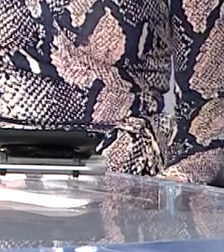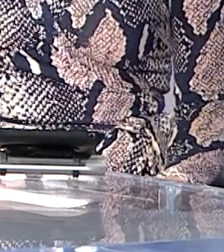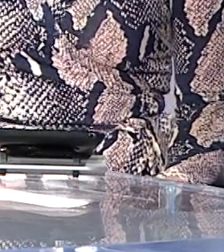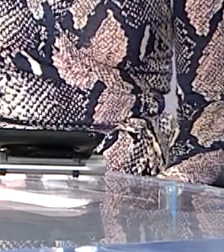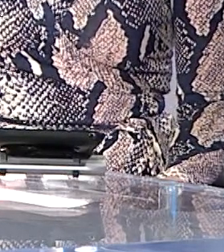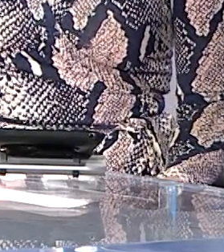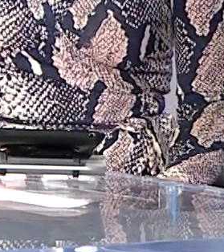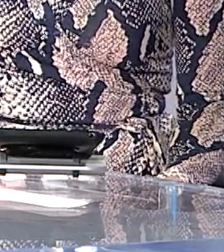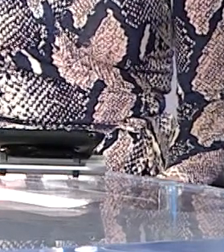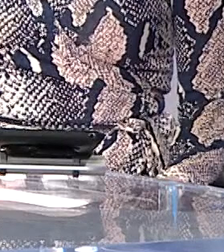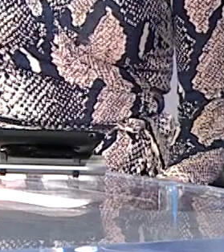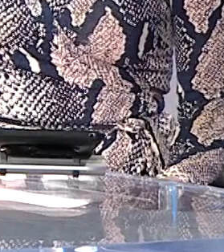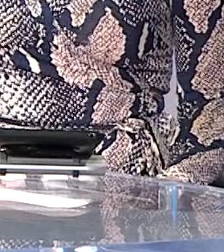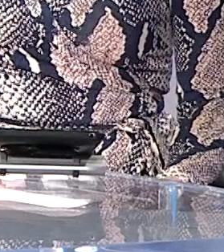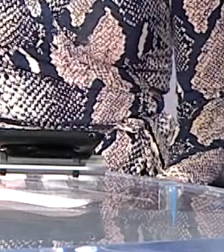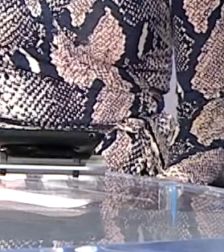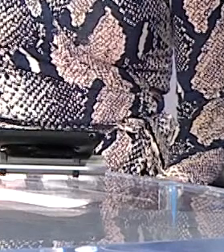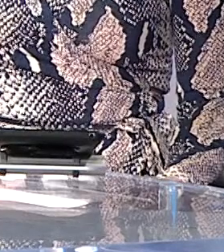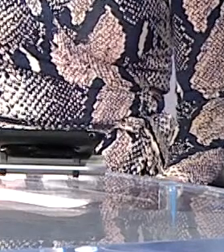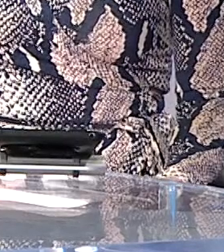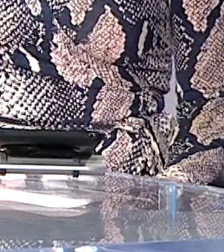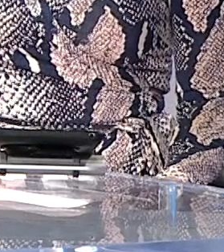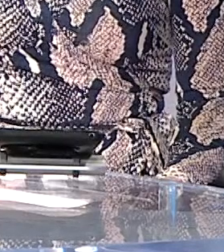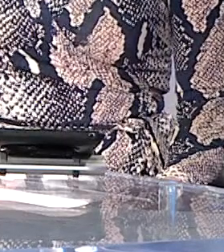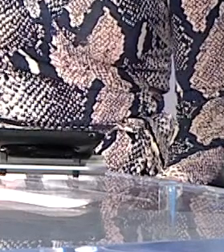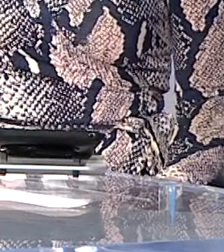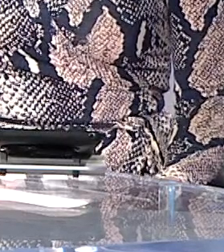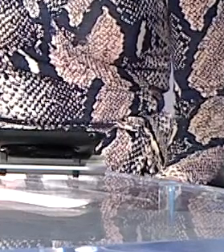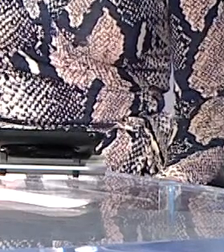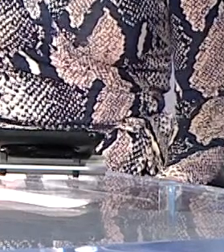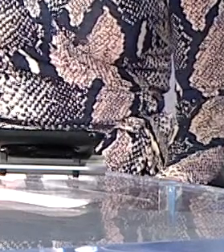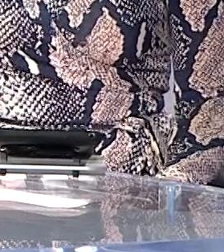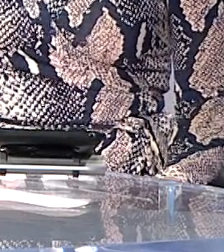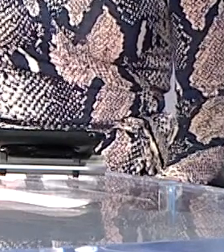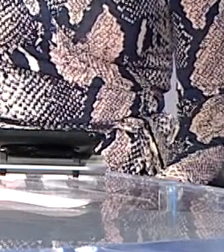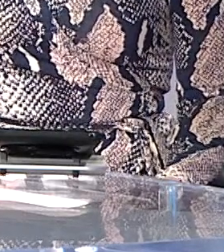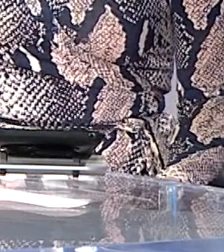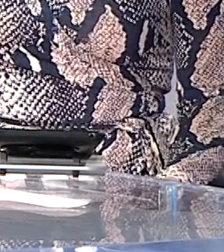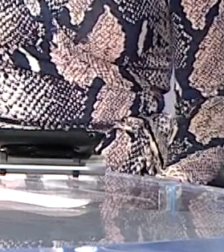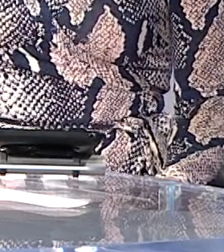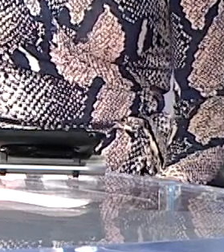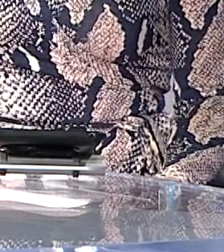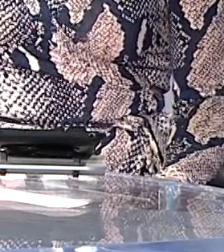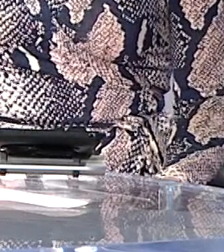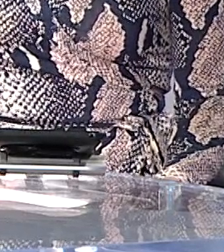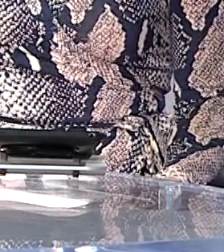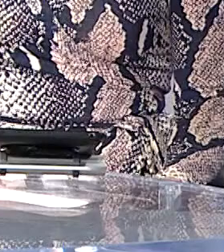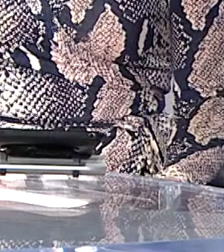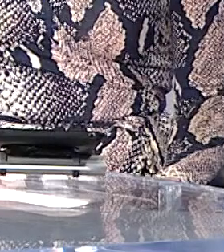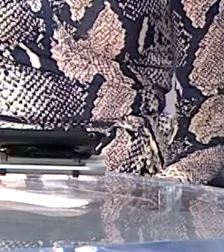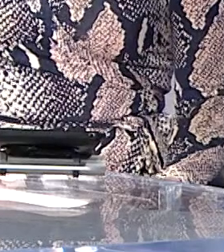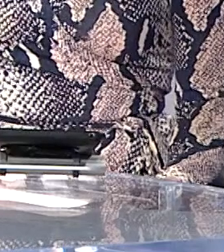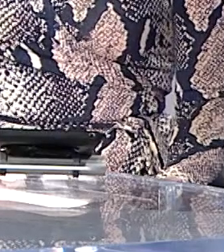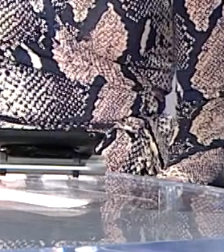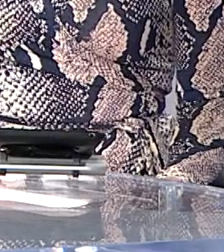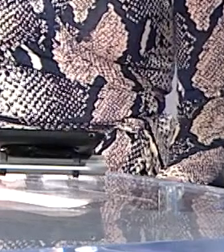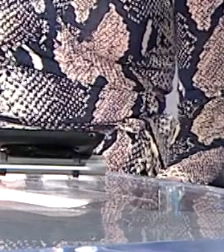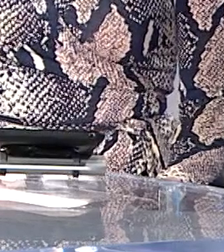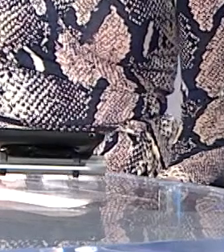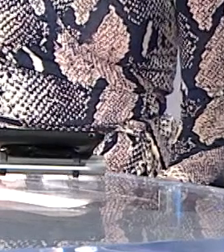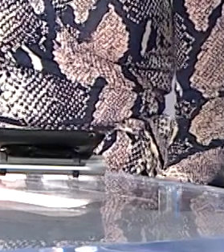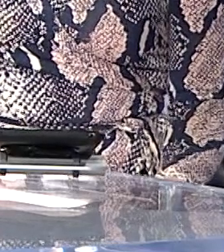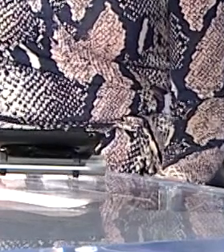1,117 new cases tonight, placing the total cases now over 81,000. There are no new deaths to report, but they did say